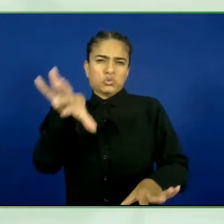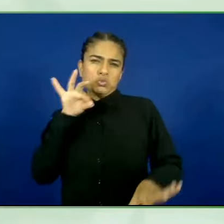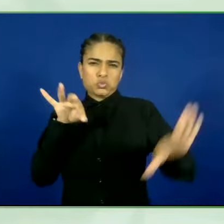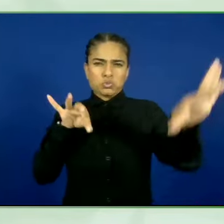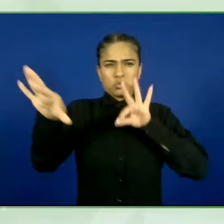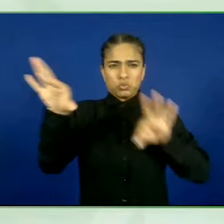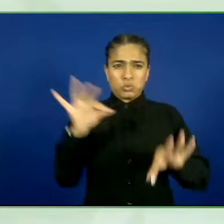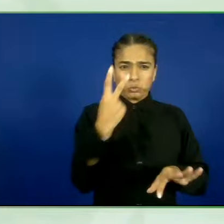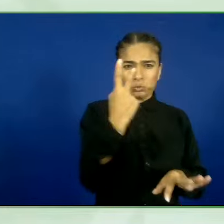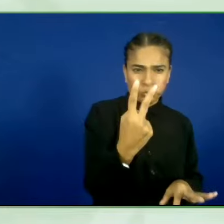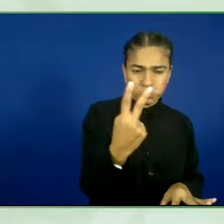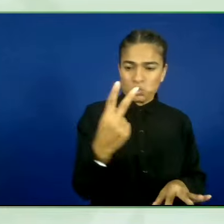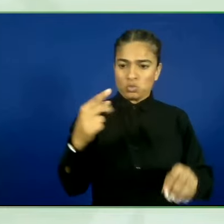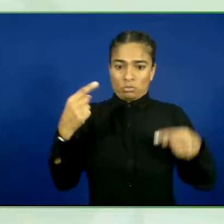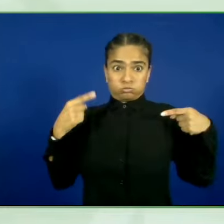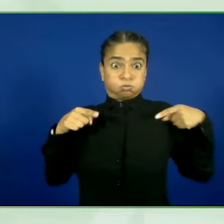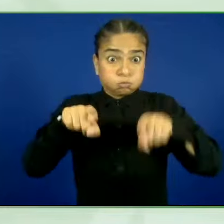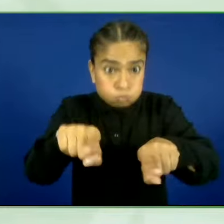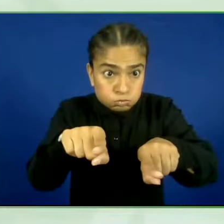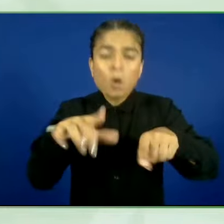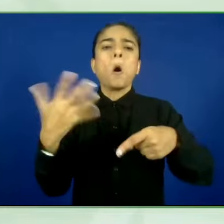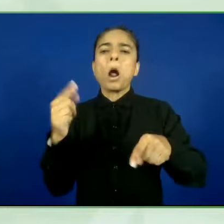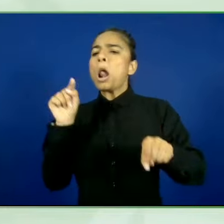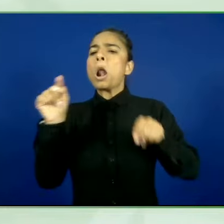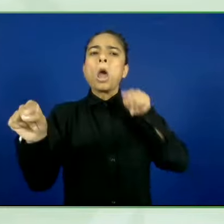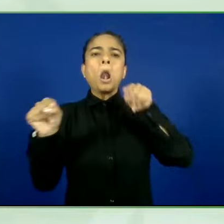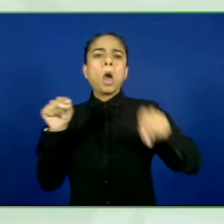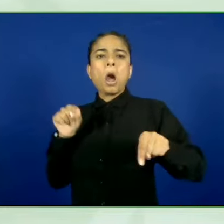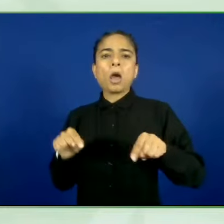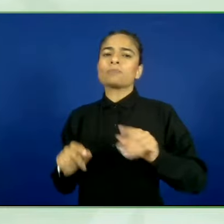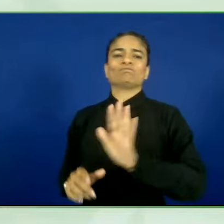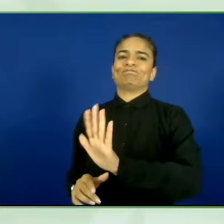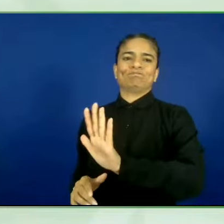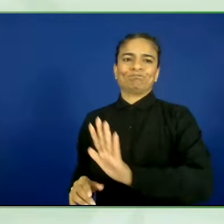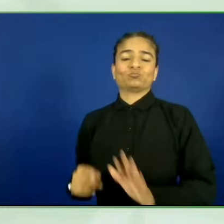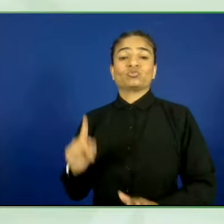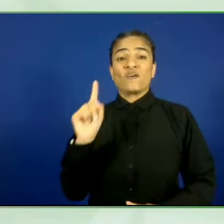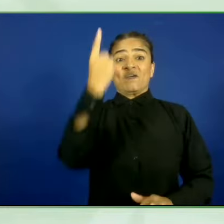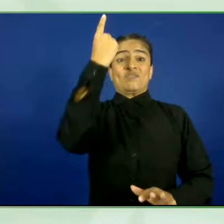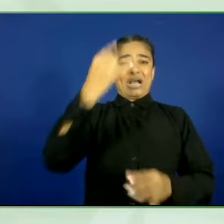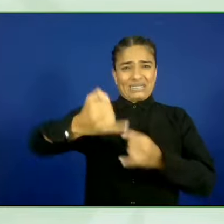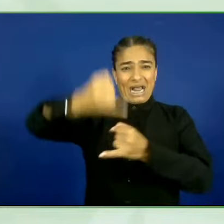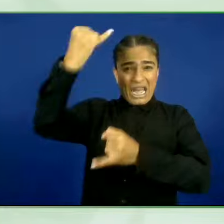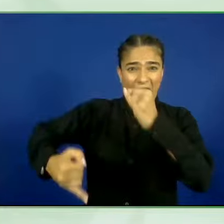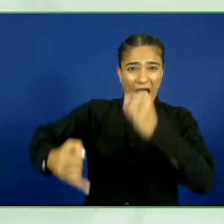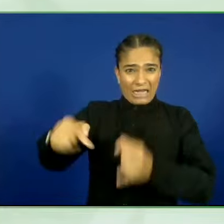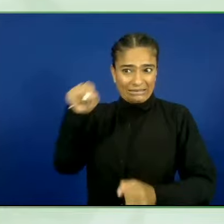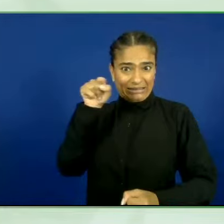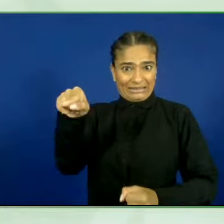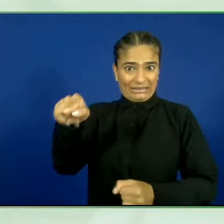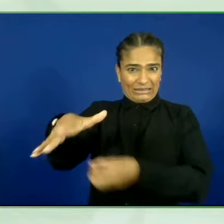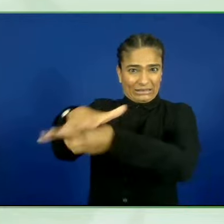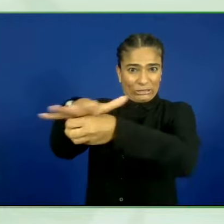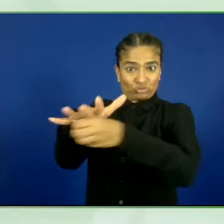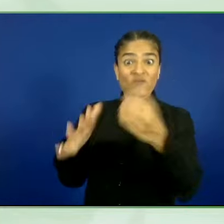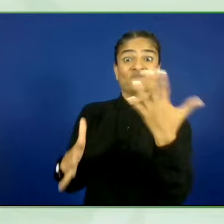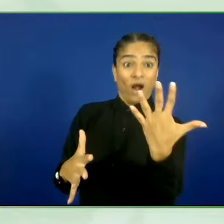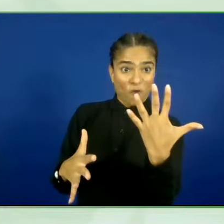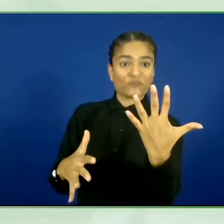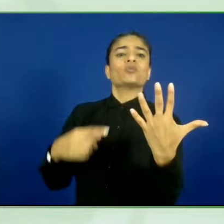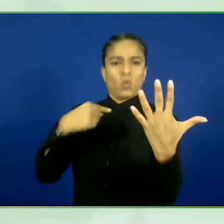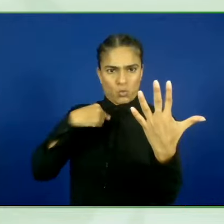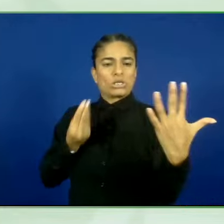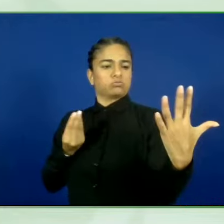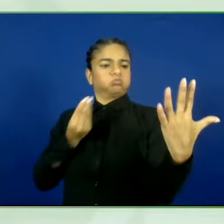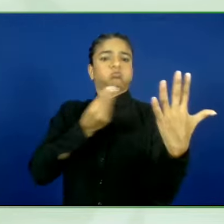So we started off with 5 districts. Of course, these 5 districts are primarily in the northern and central region. Yeah. But now we're expanding